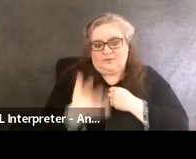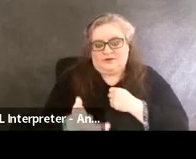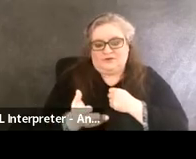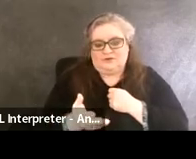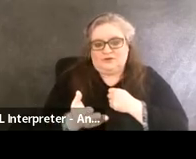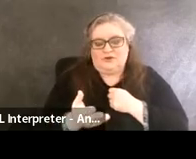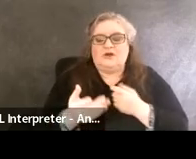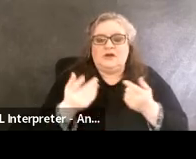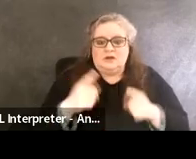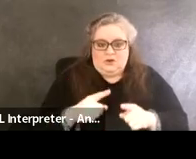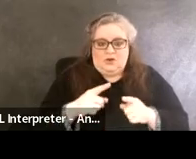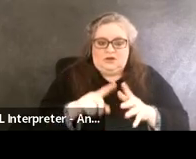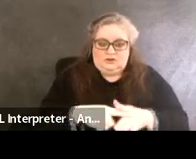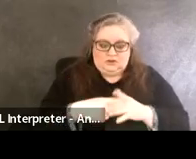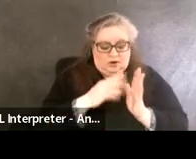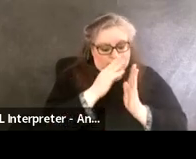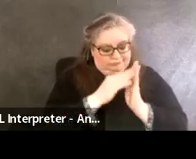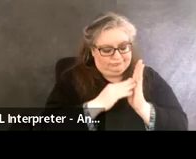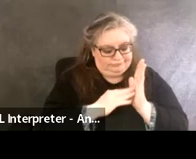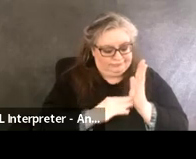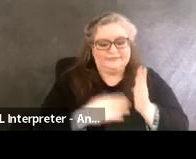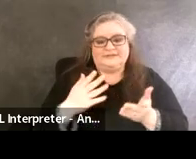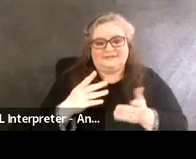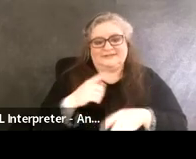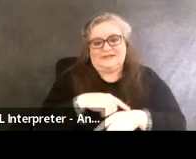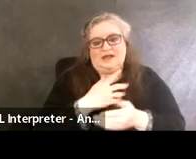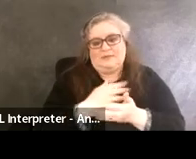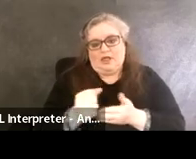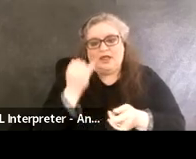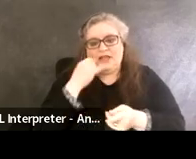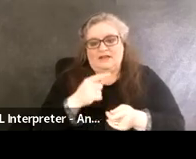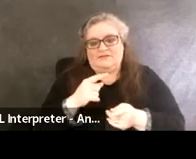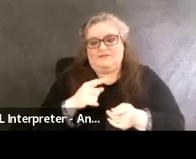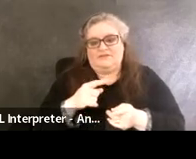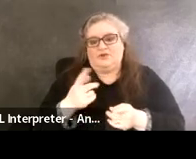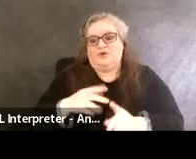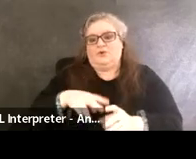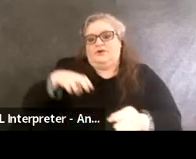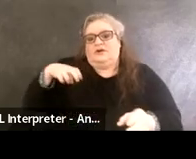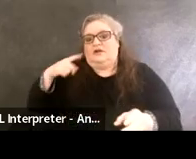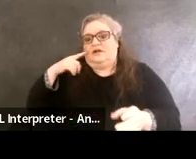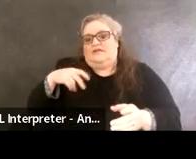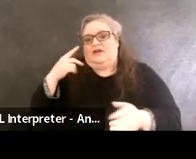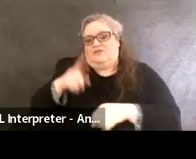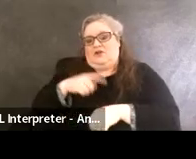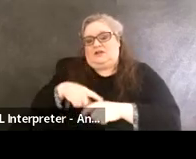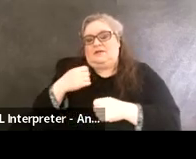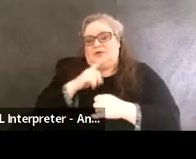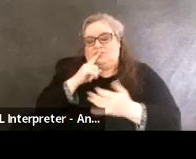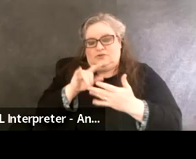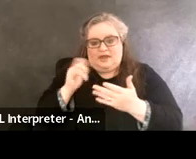So once you start the application process, you may time out if you navigate away from it for too long. So make sure you have that information in case you have